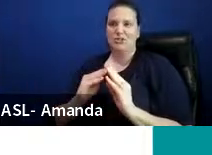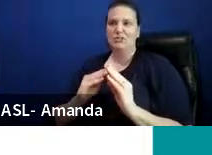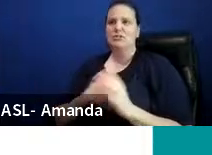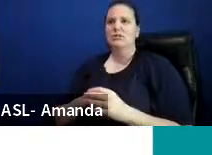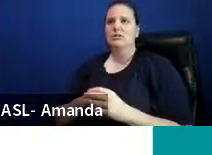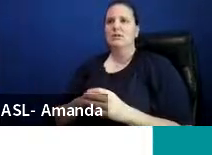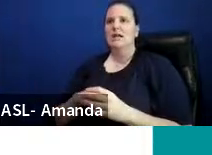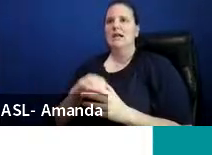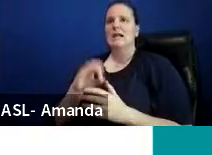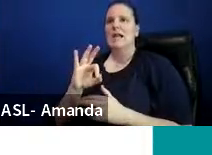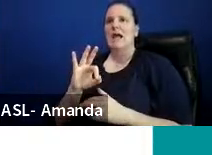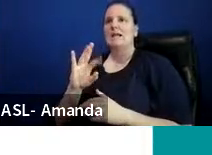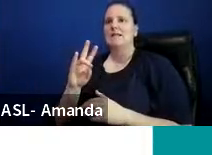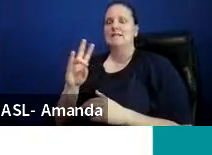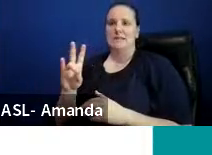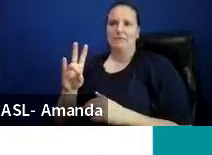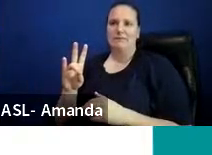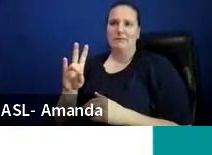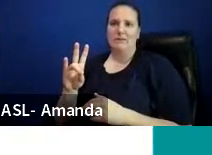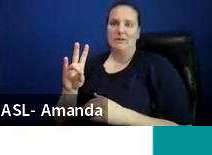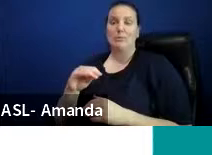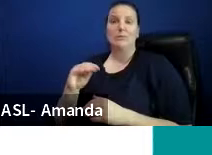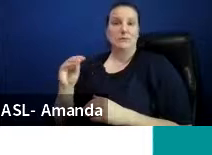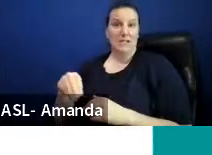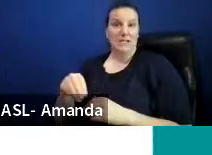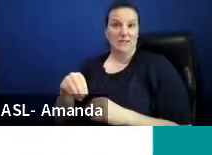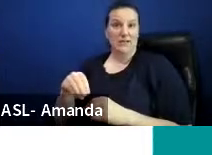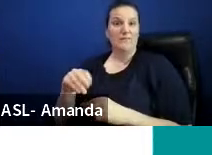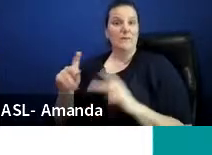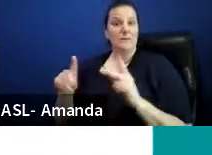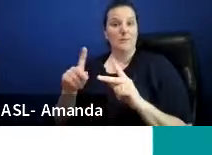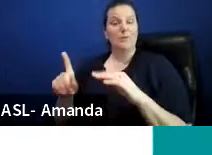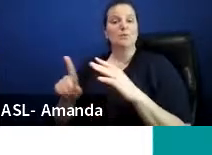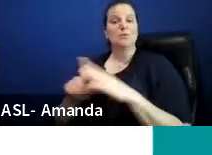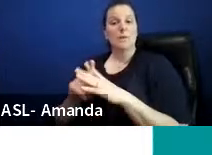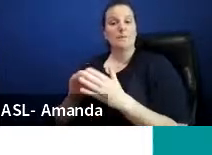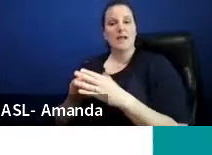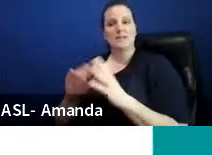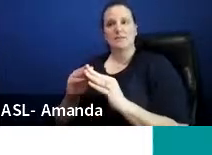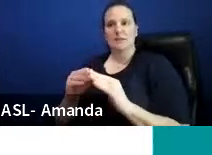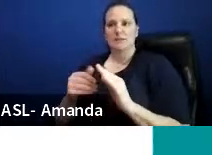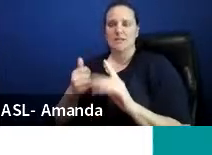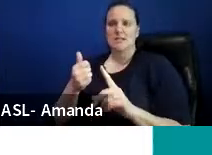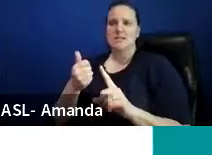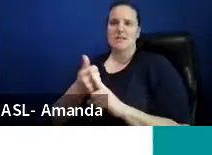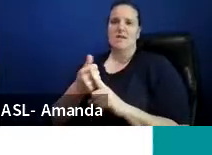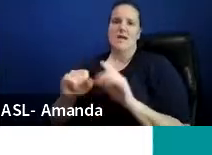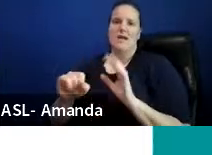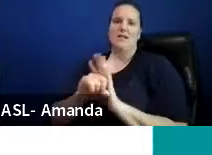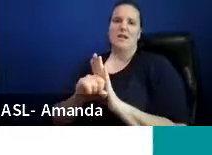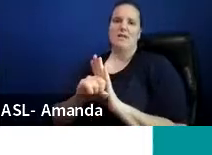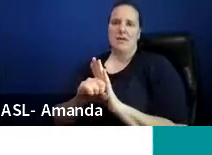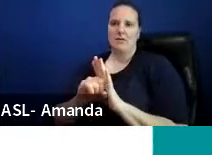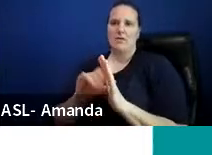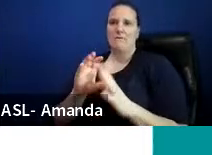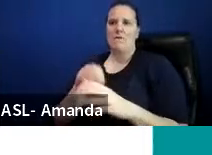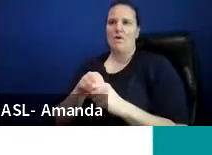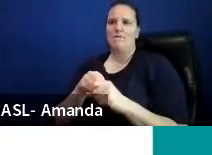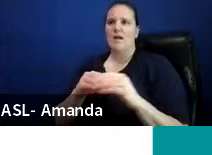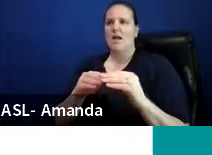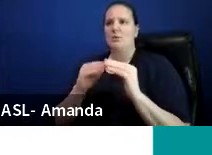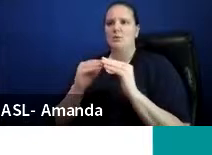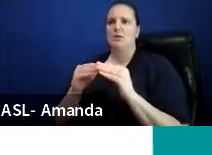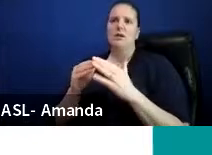and 97% of the folks who came to those sessions self-identified as being a part of an equity